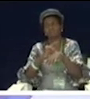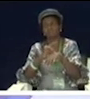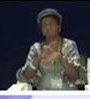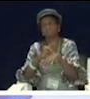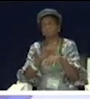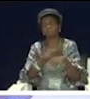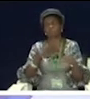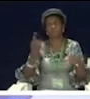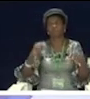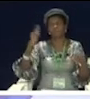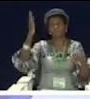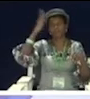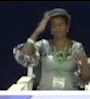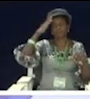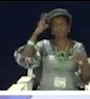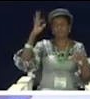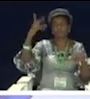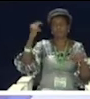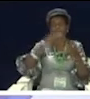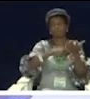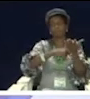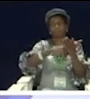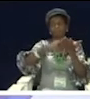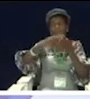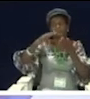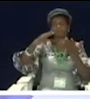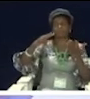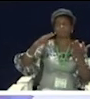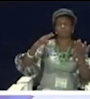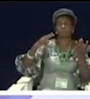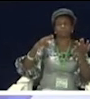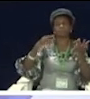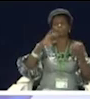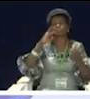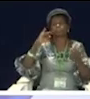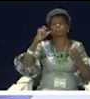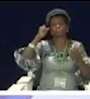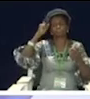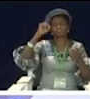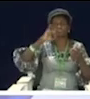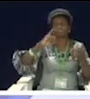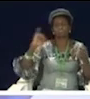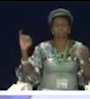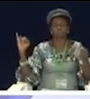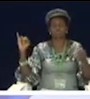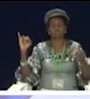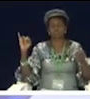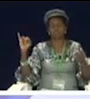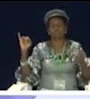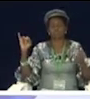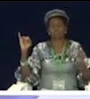and the knowledge of the holy is understanding.